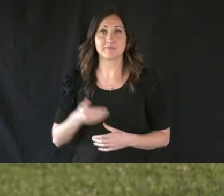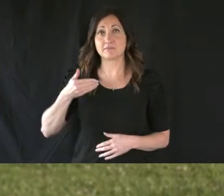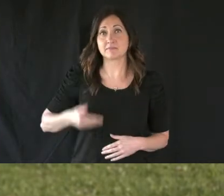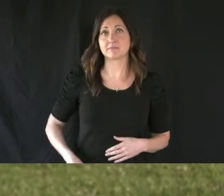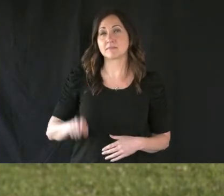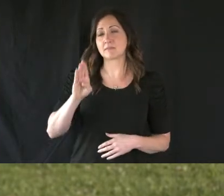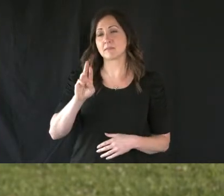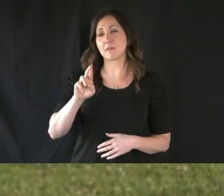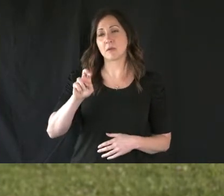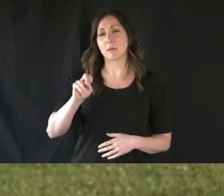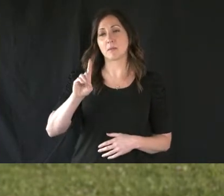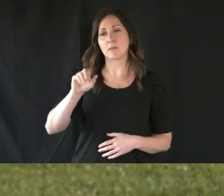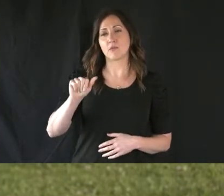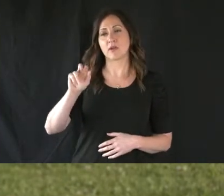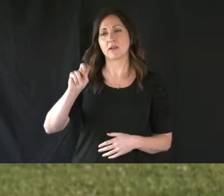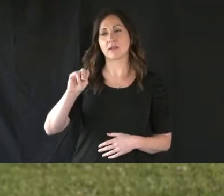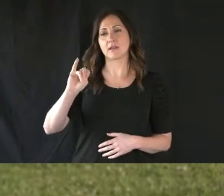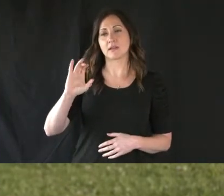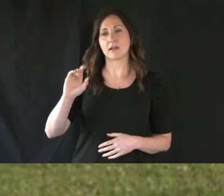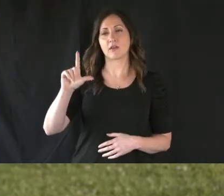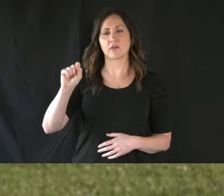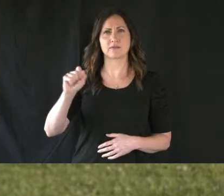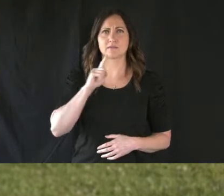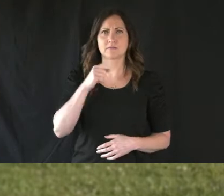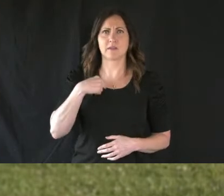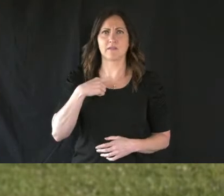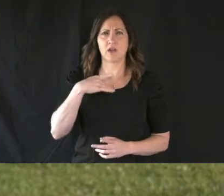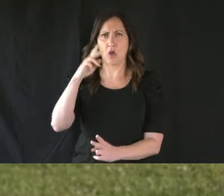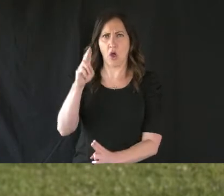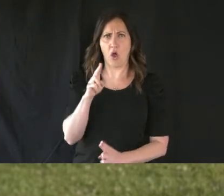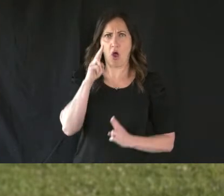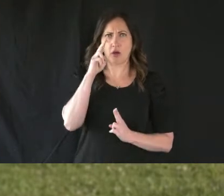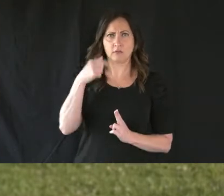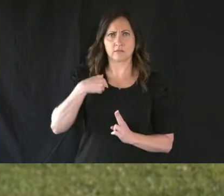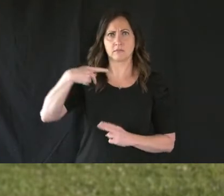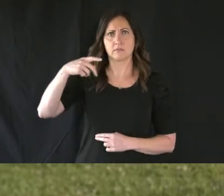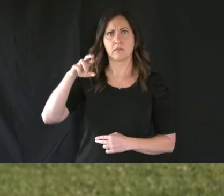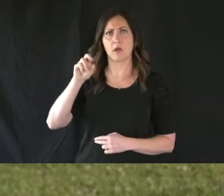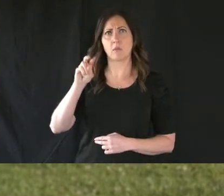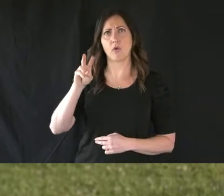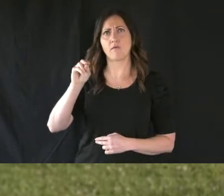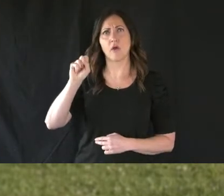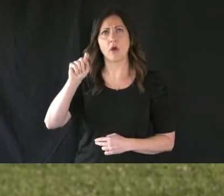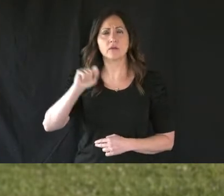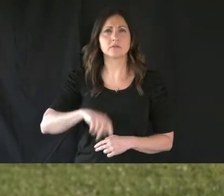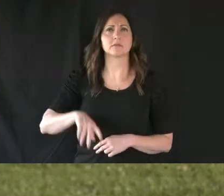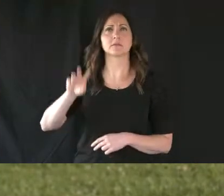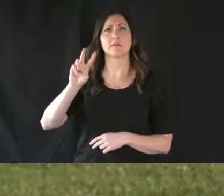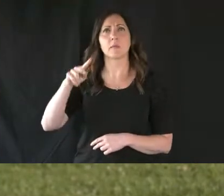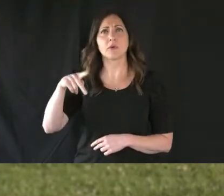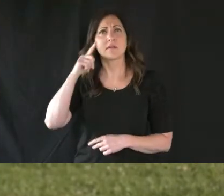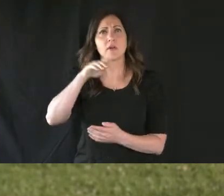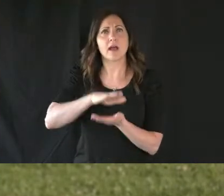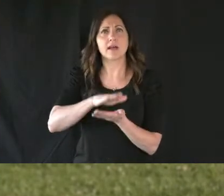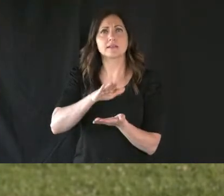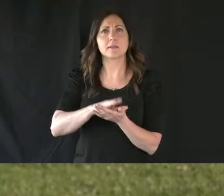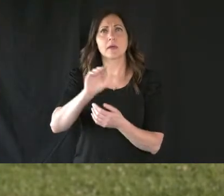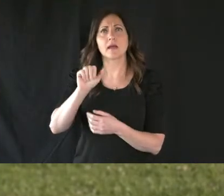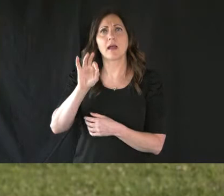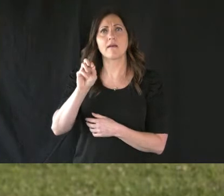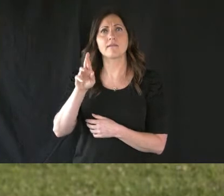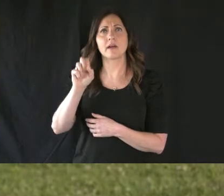is Brenda Nichols, and I have the honor and pleasure to serve as Provost and Vice President for Academic